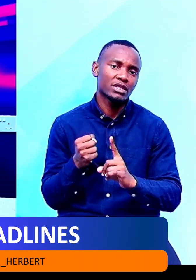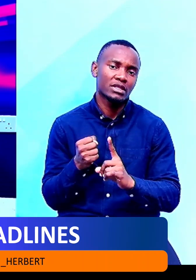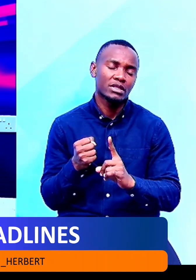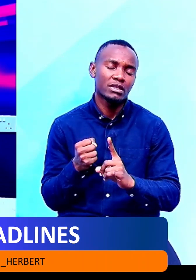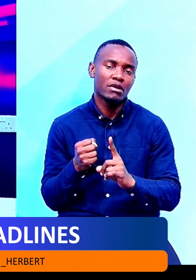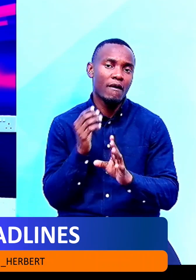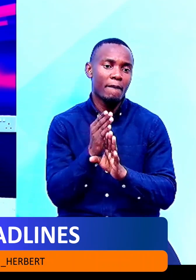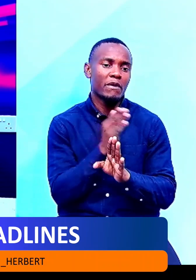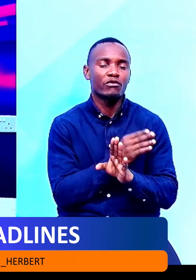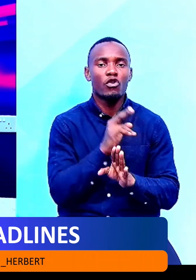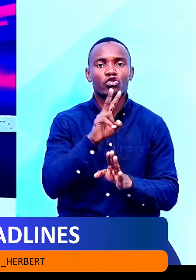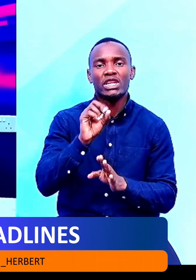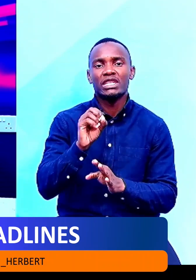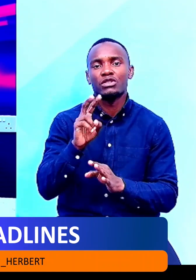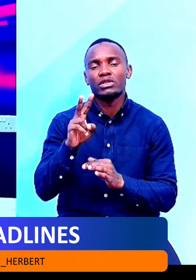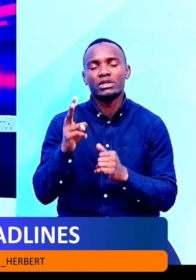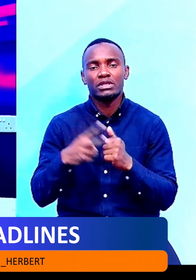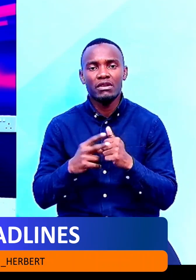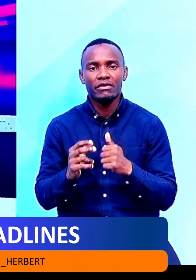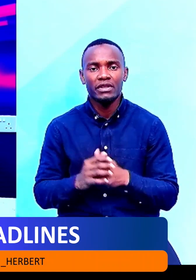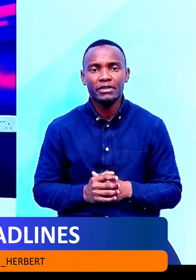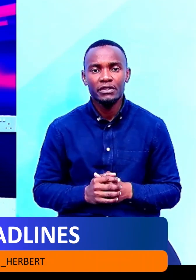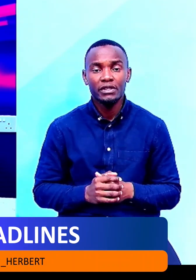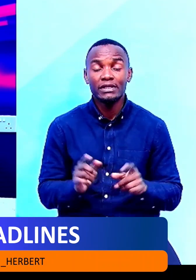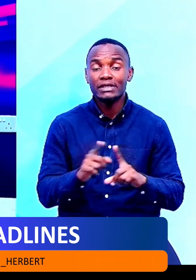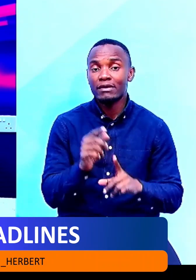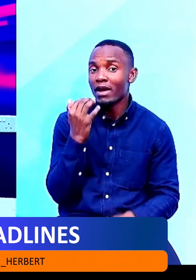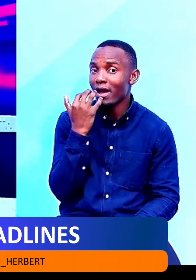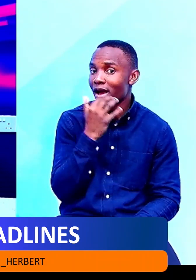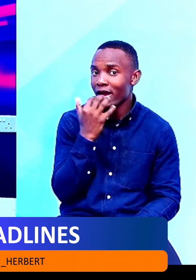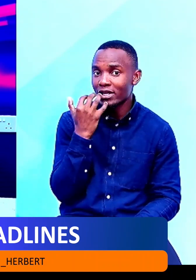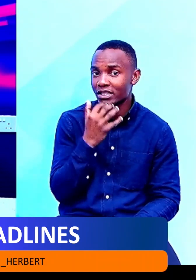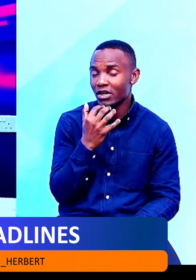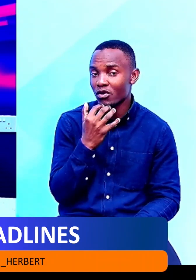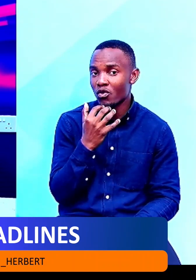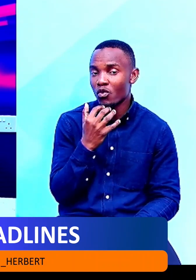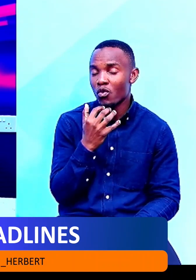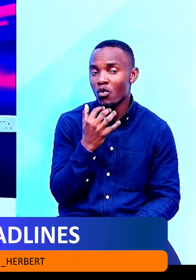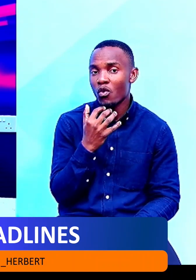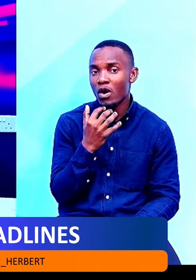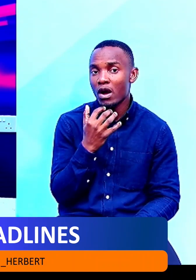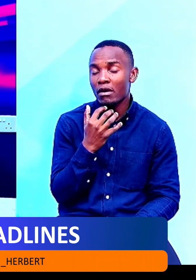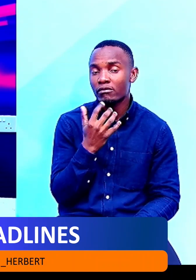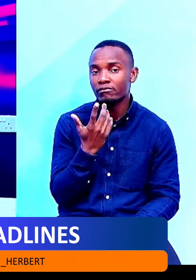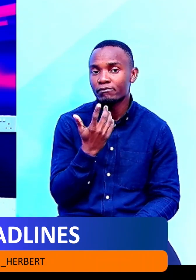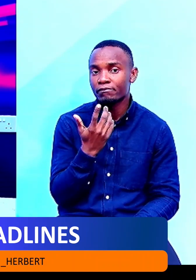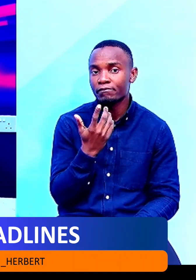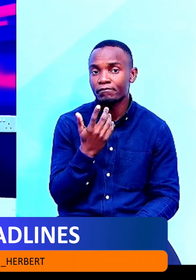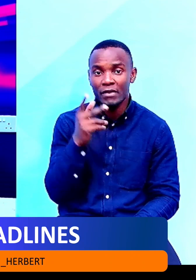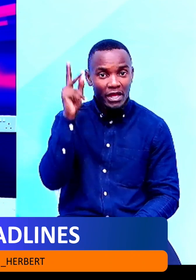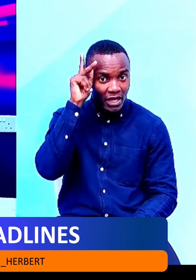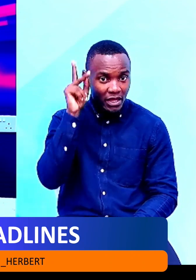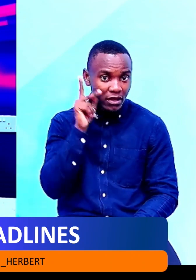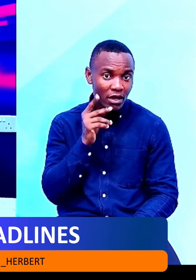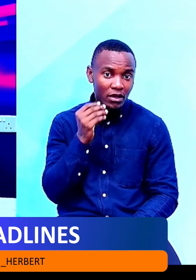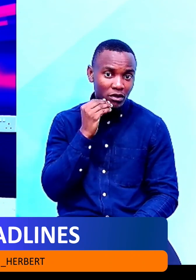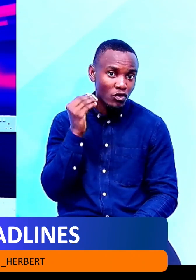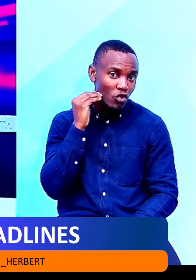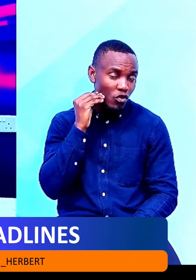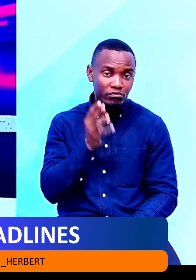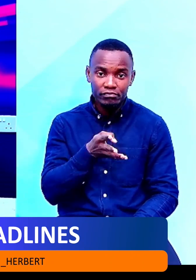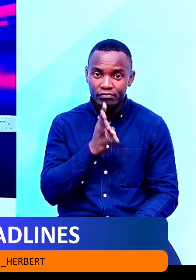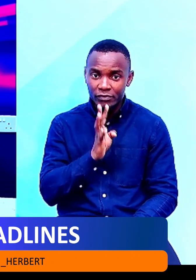before 2027. And Gachagua called a press conference at his current home shortly after the president's